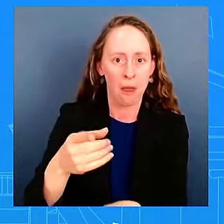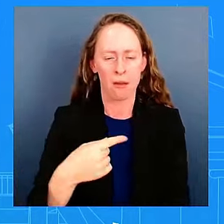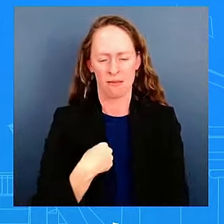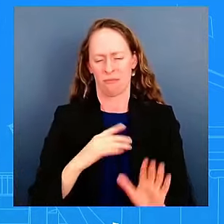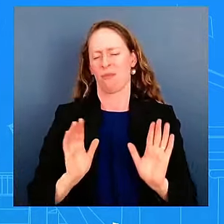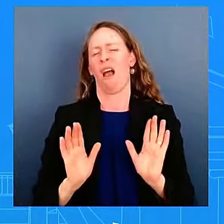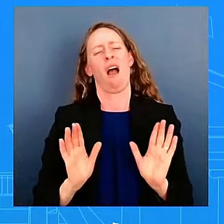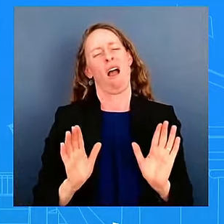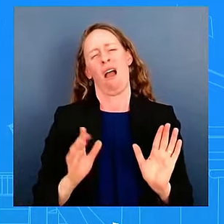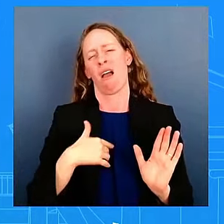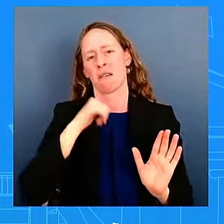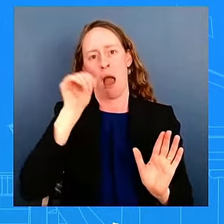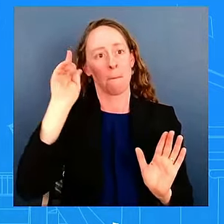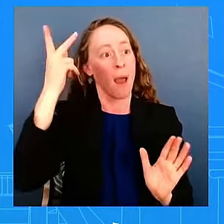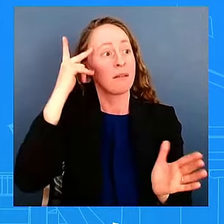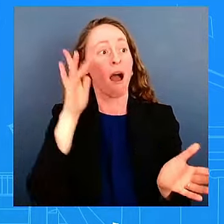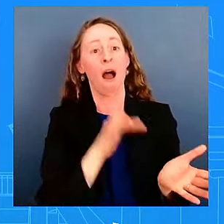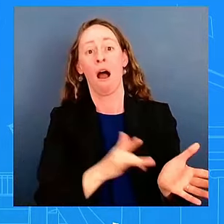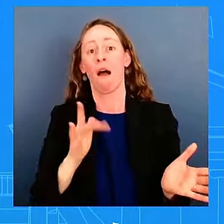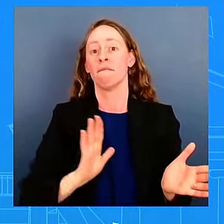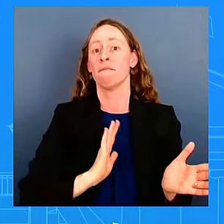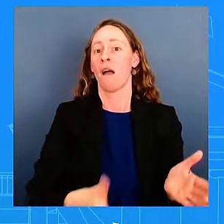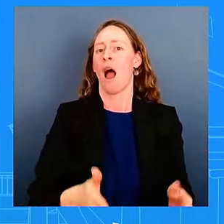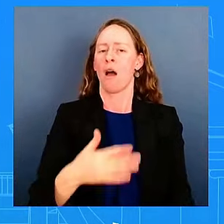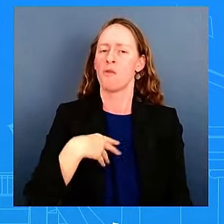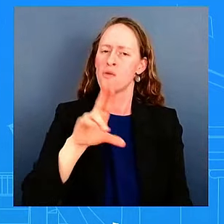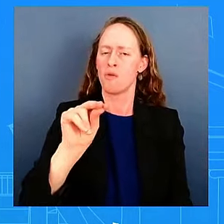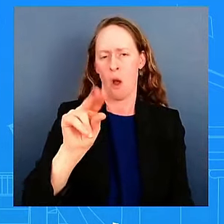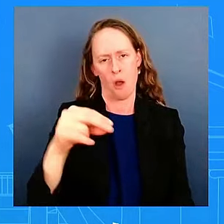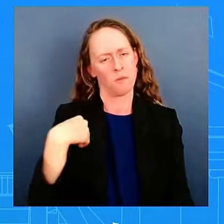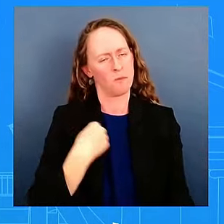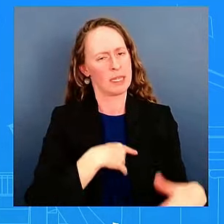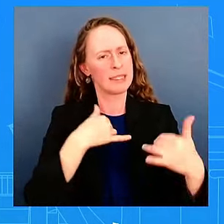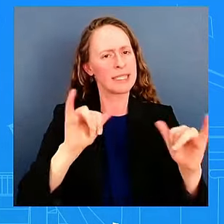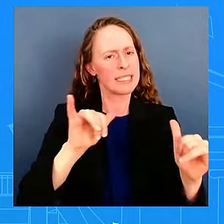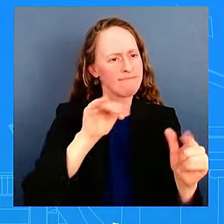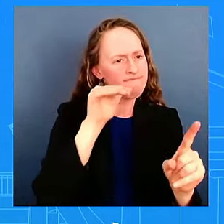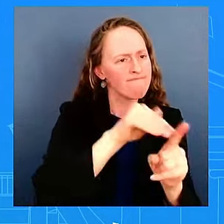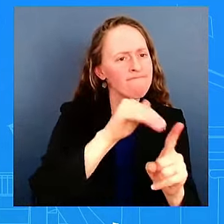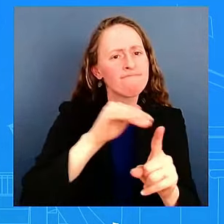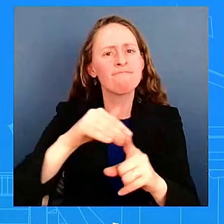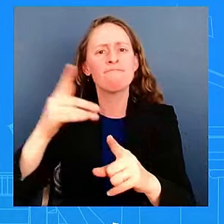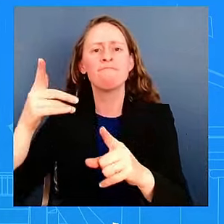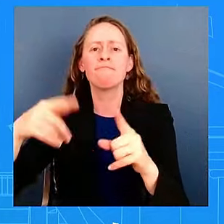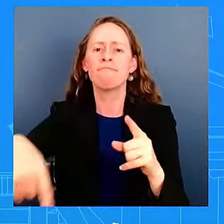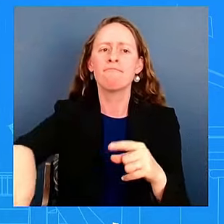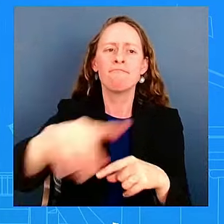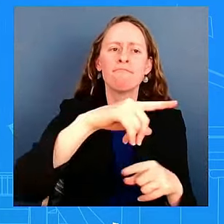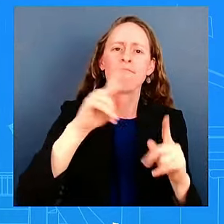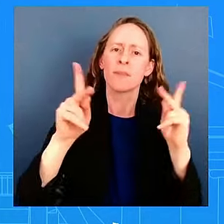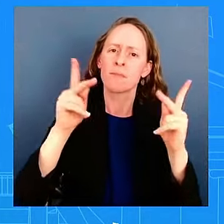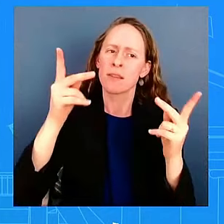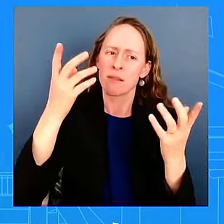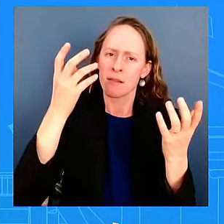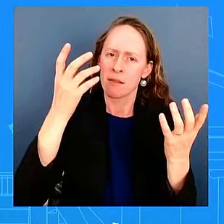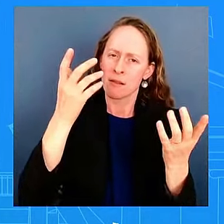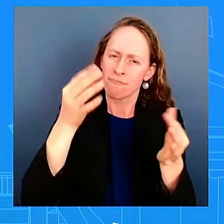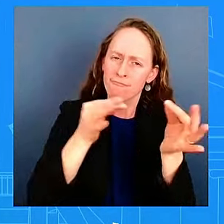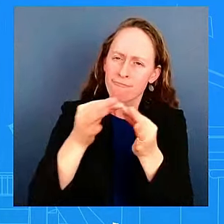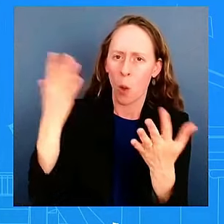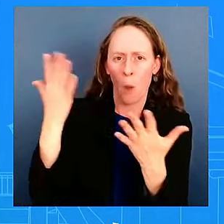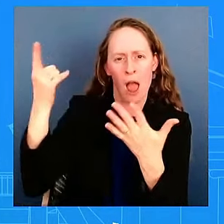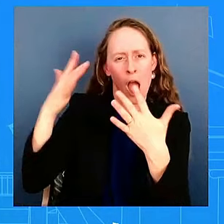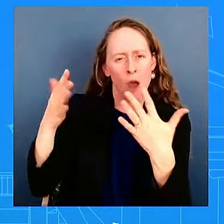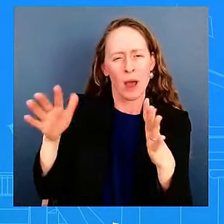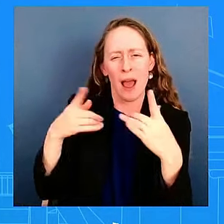people about his record, what he's been able to do on behalf of the American people in the past 3.5 years, the economy, health care,